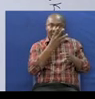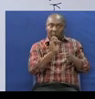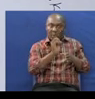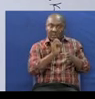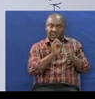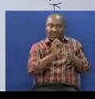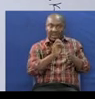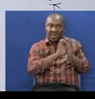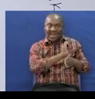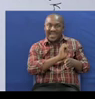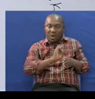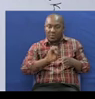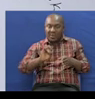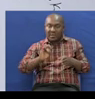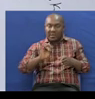it's about